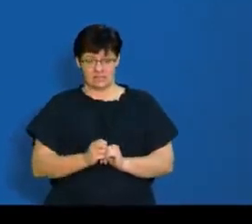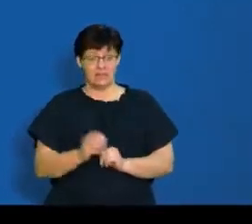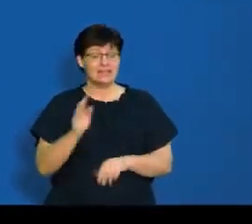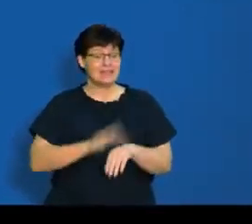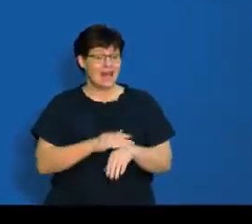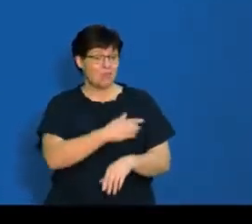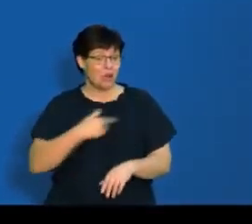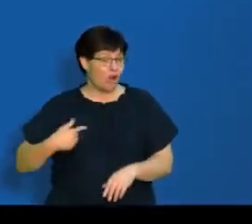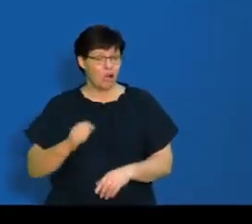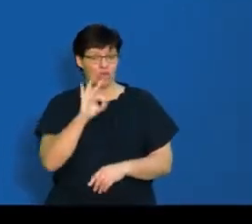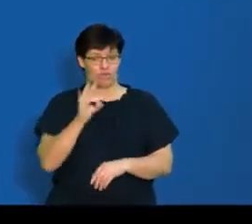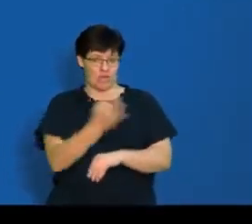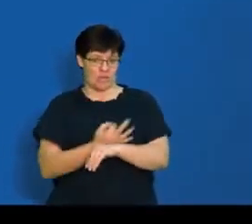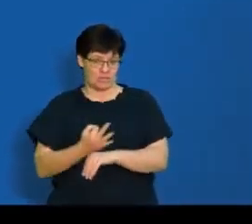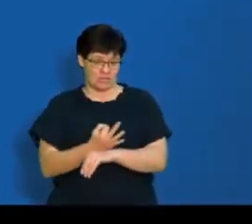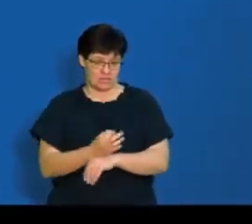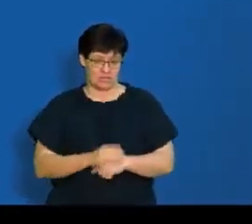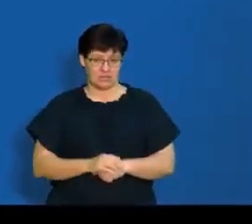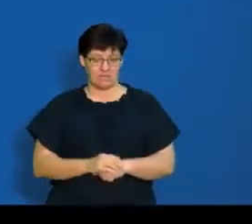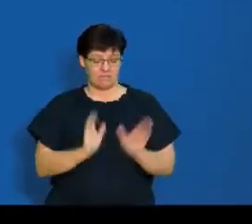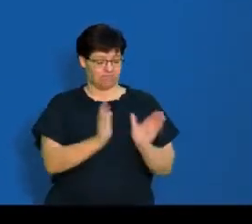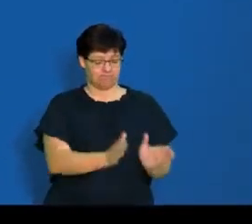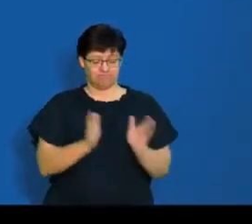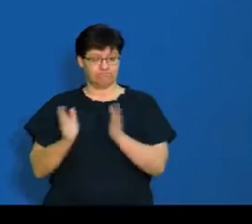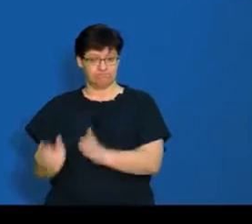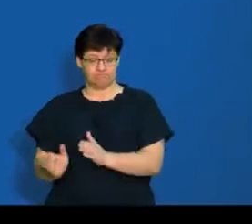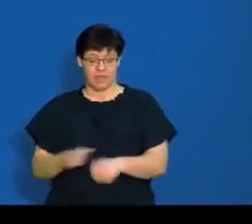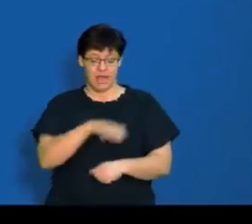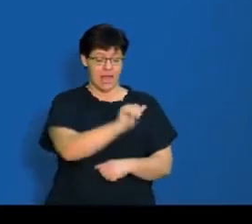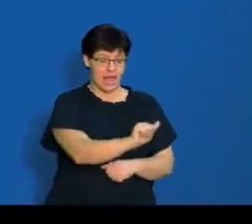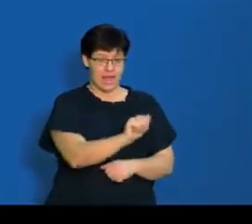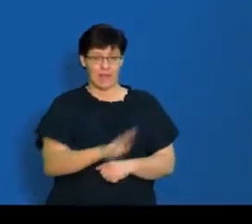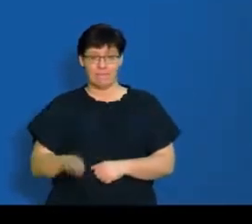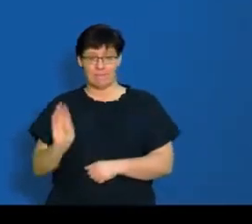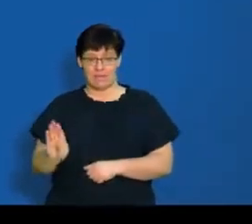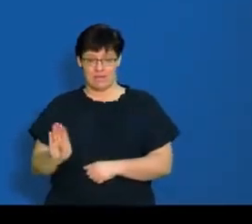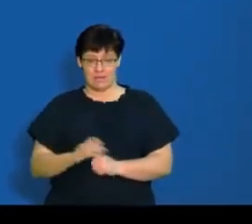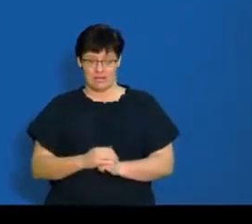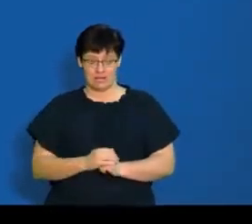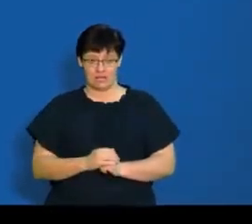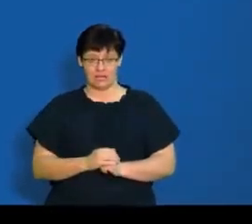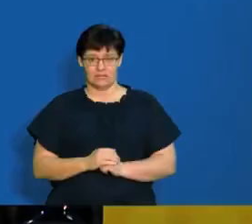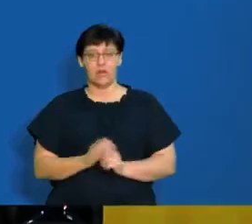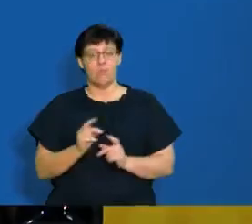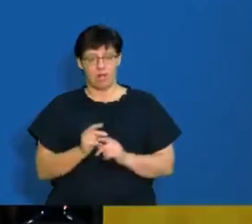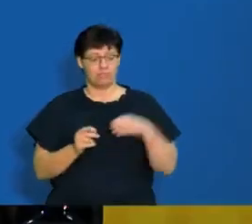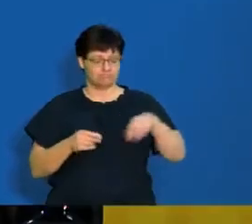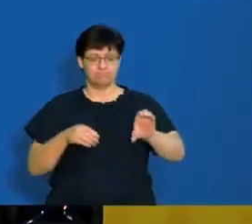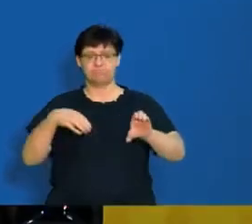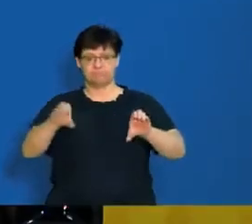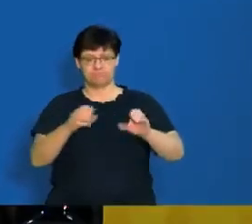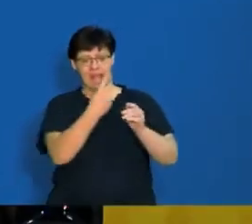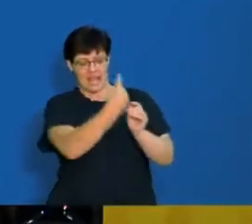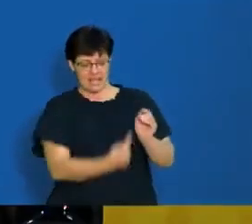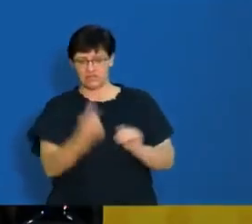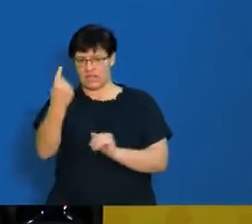long. And there are 2 sections, section A and section B. I will give you a breakdown of what each